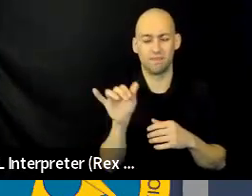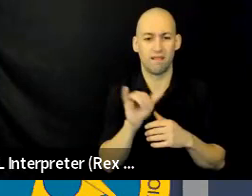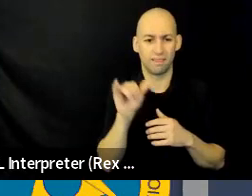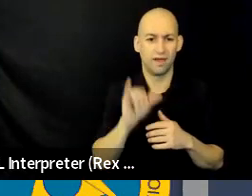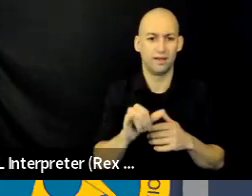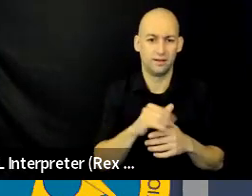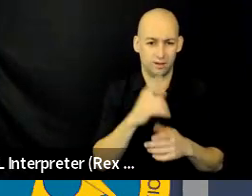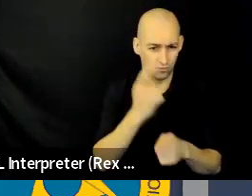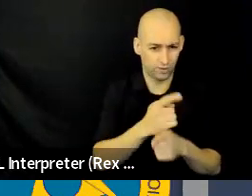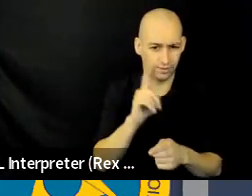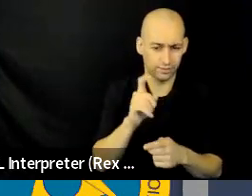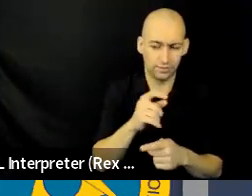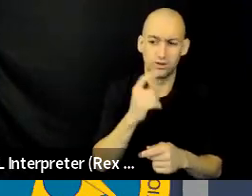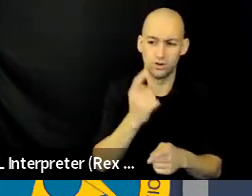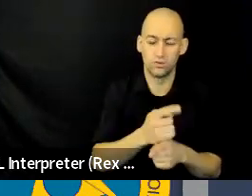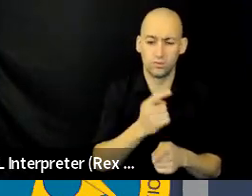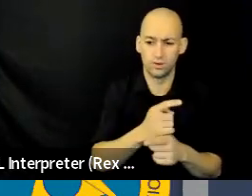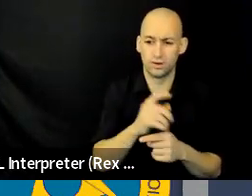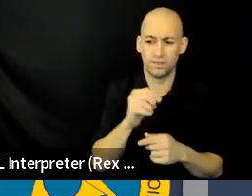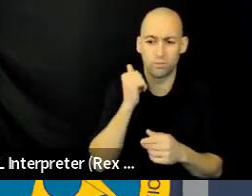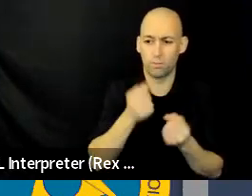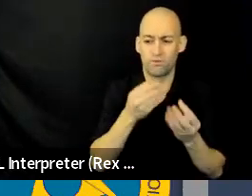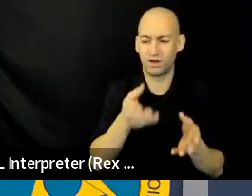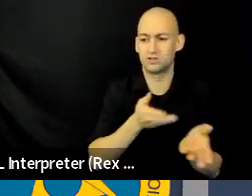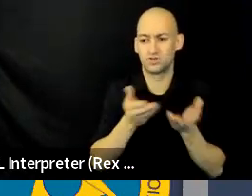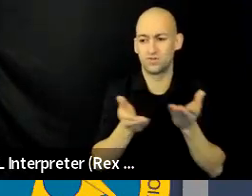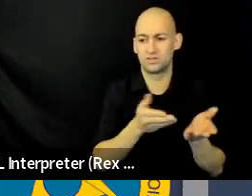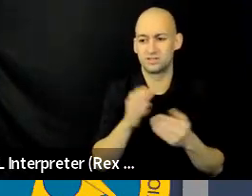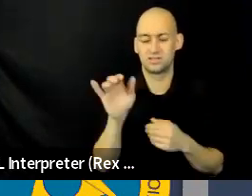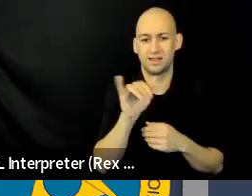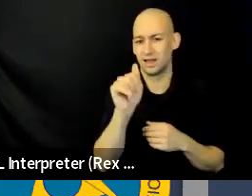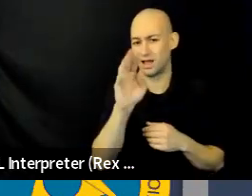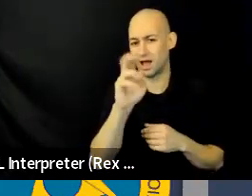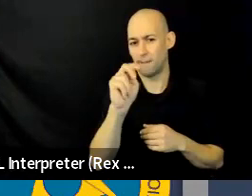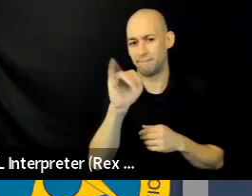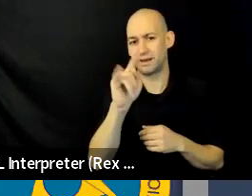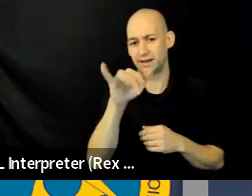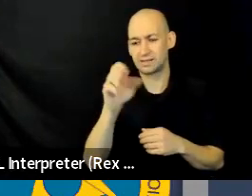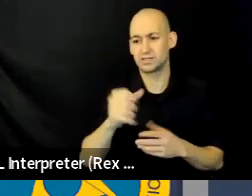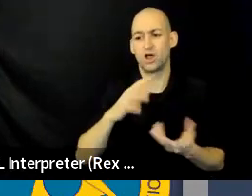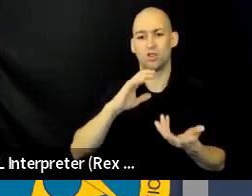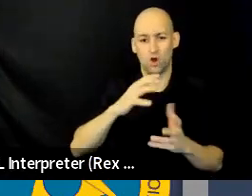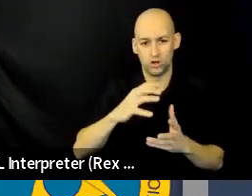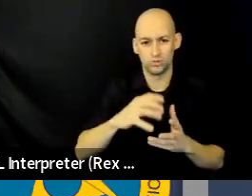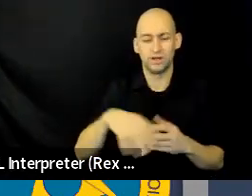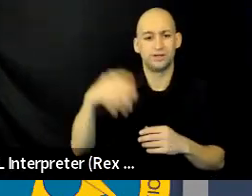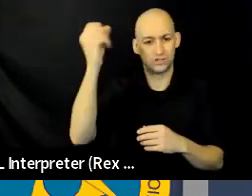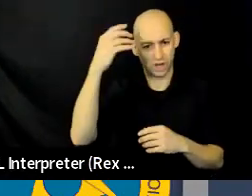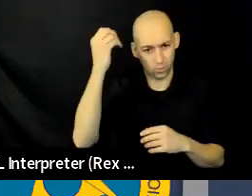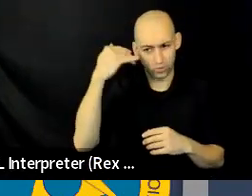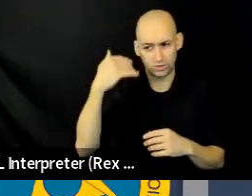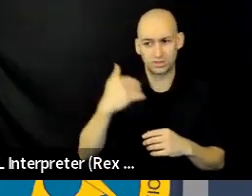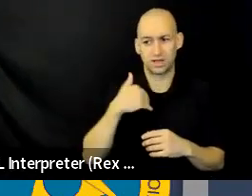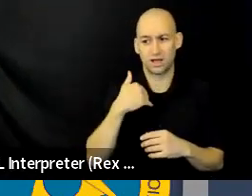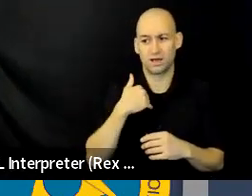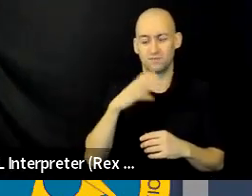truck stop. Am I right? correct, but Okay. they don't provide the services, the amenities. We have laundry service, we have showers, we have